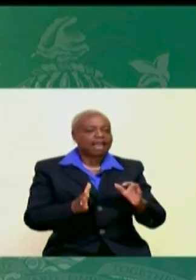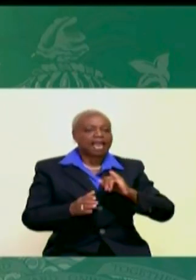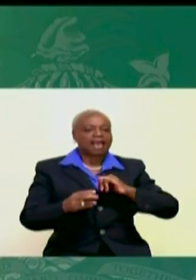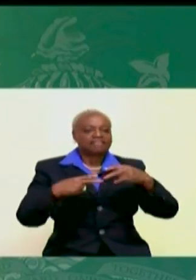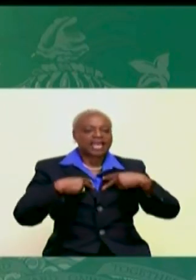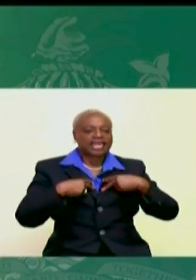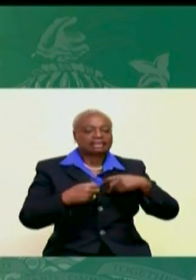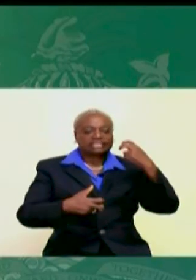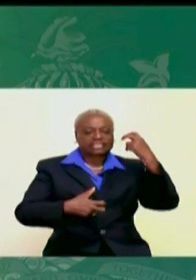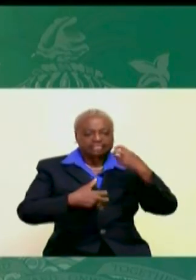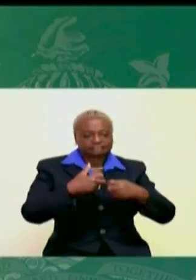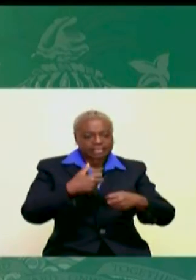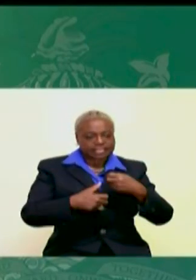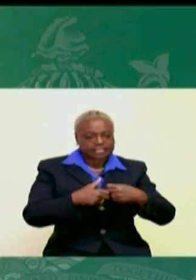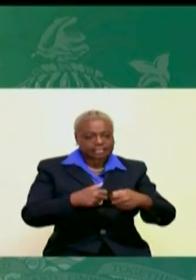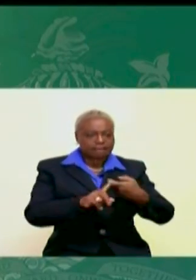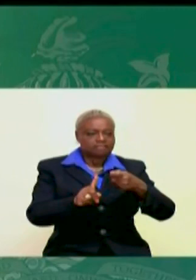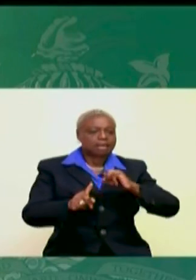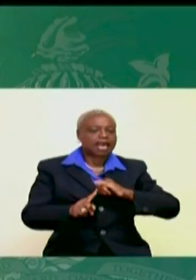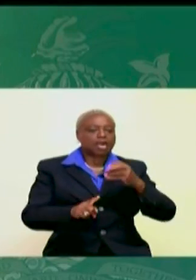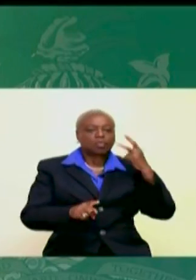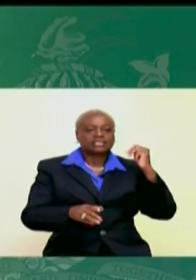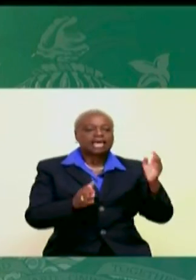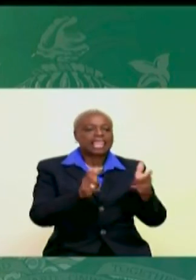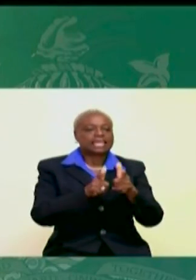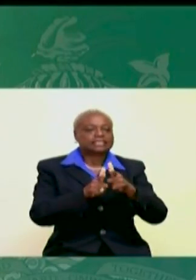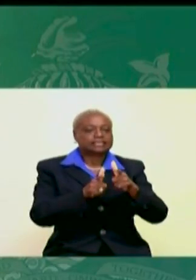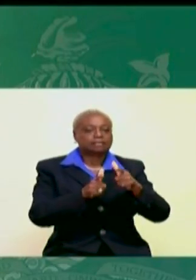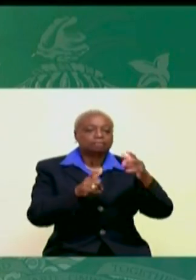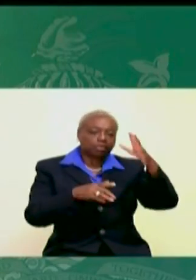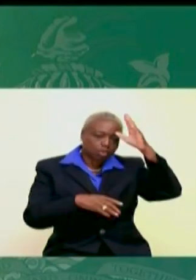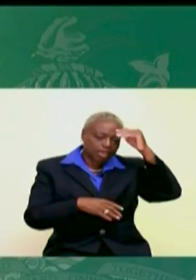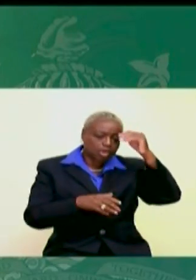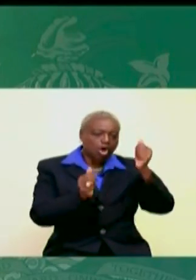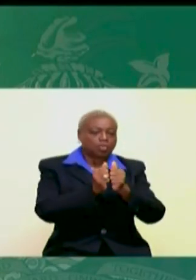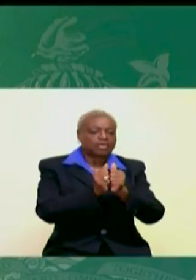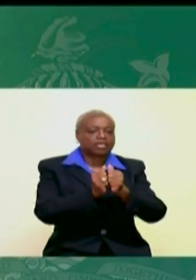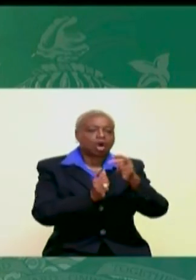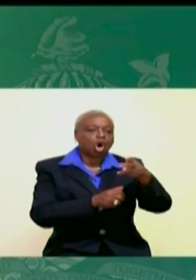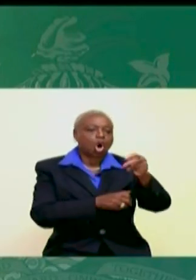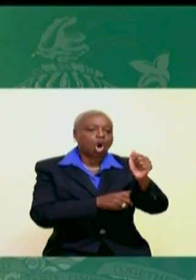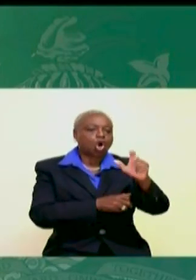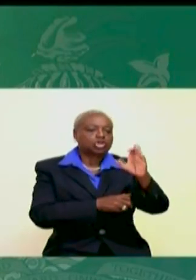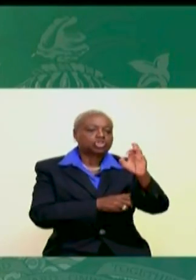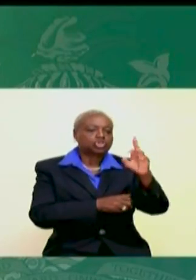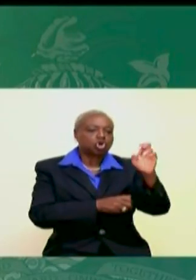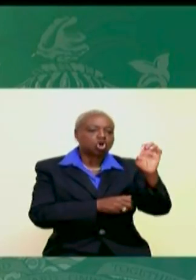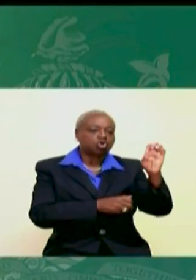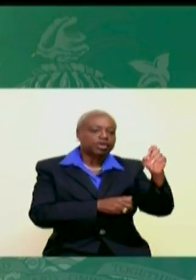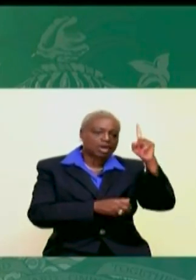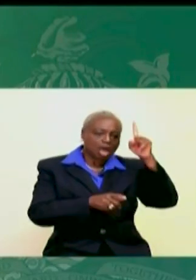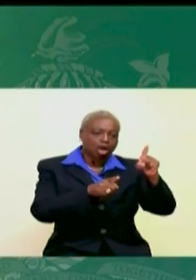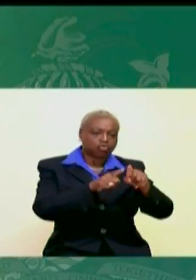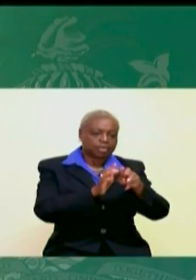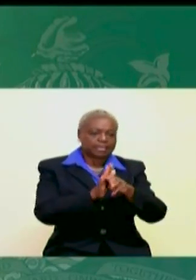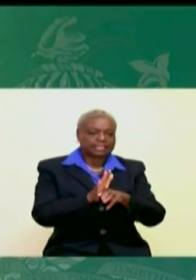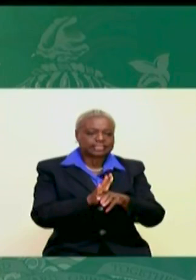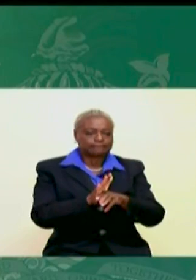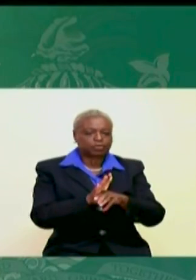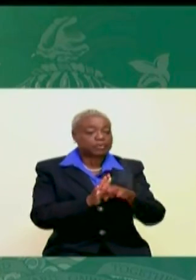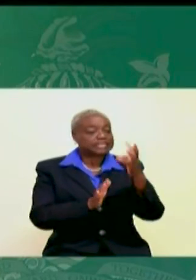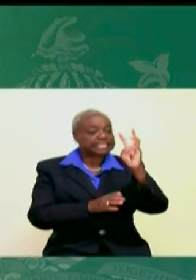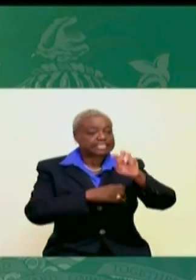from I was a little boy with the Hawksbill Creek Agreement. In fact, Madam Speaker, when I was 16 years old, I wrote a letter to the